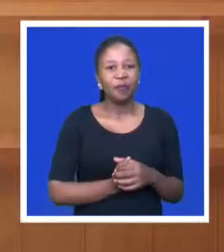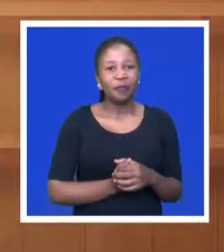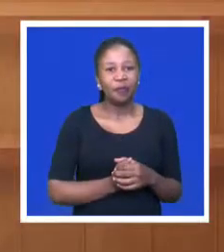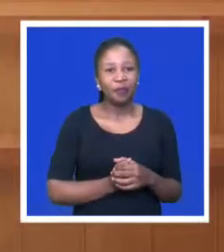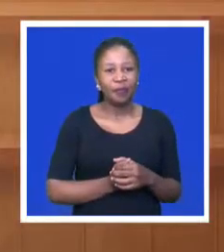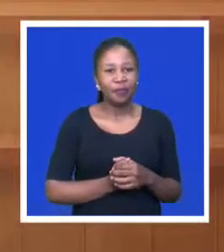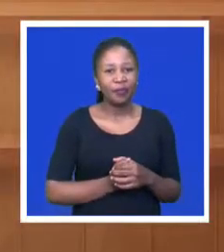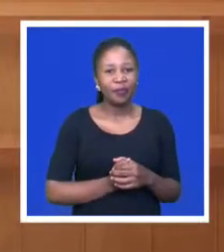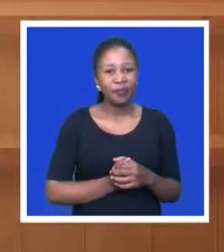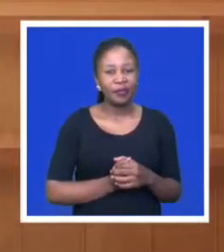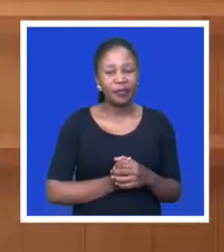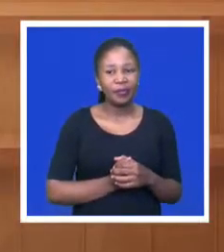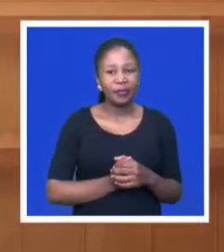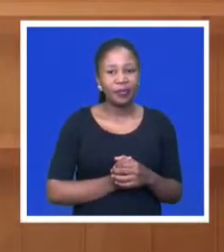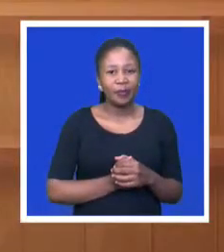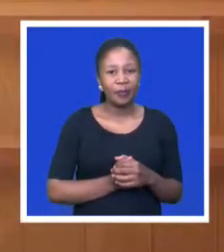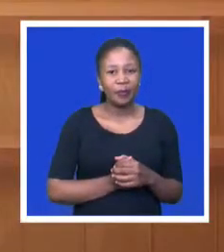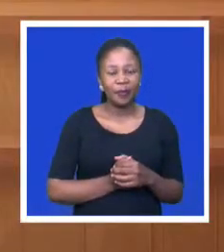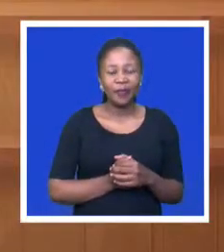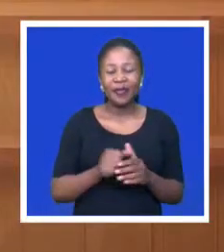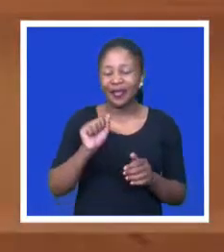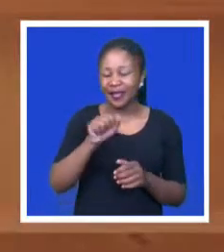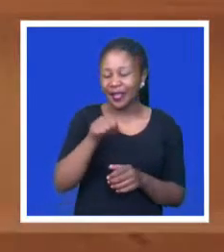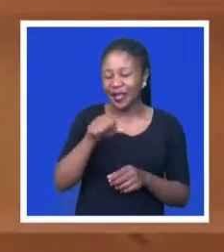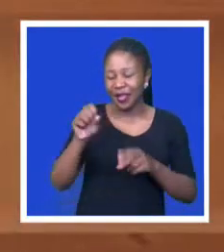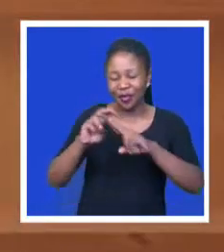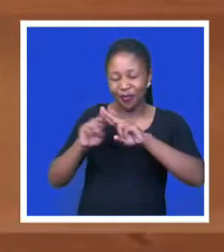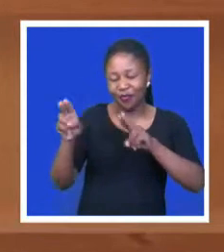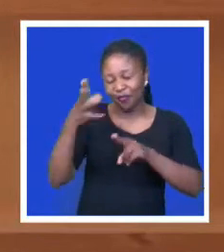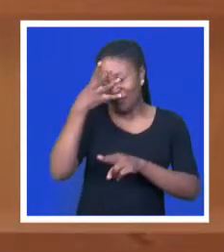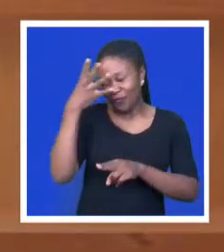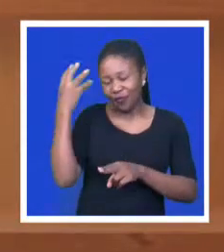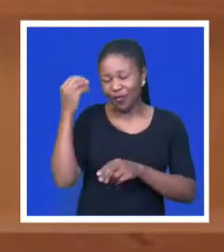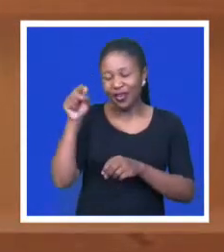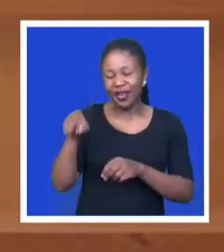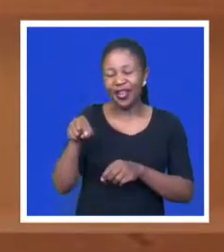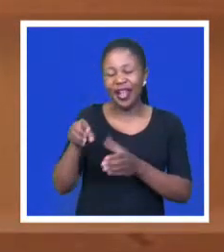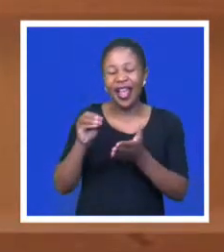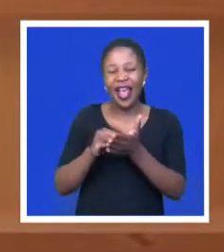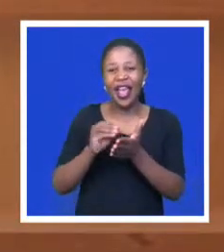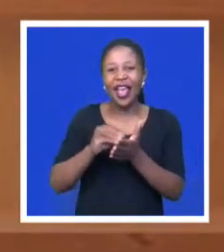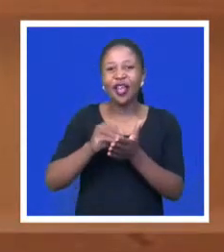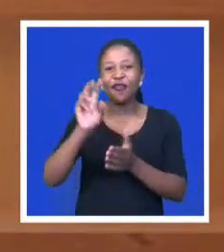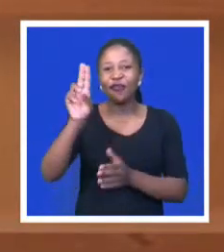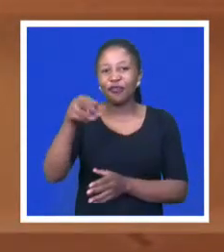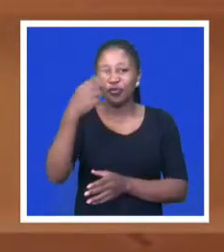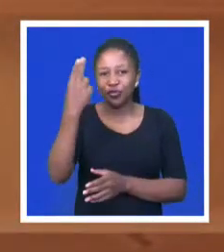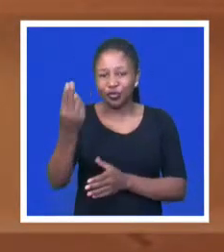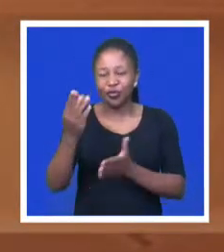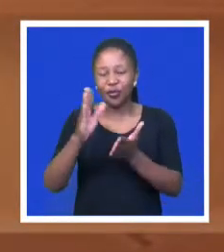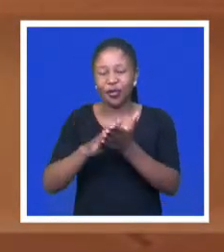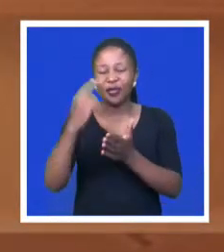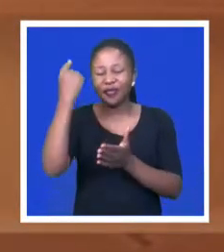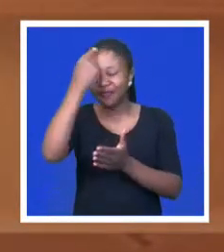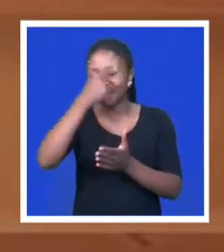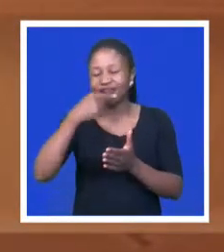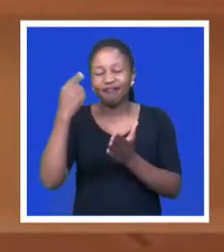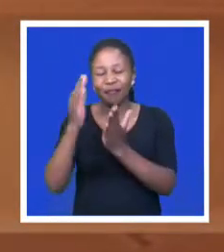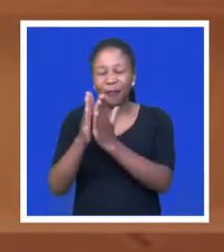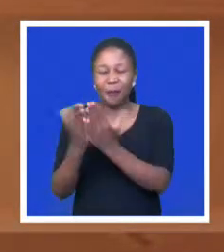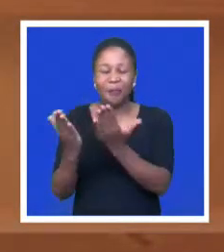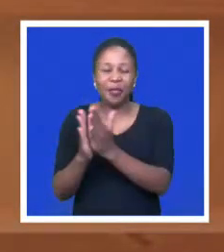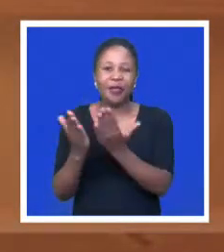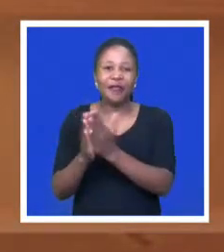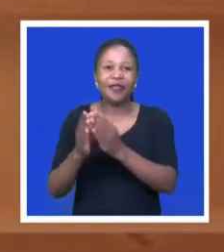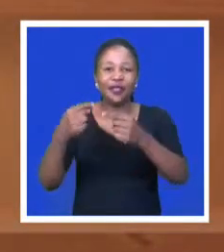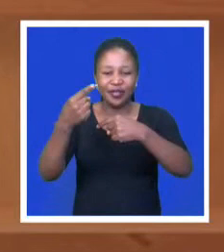5 p.m. Do not forget, dear viewer, that we also have social media platforms, which are YouTube and Facebook, where we are live